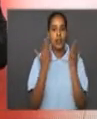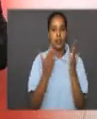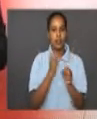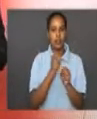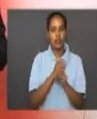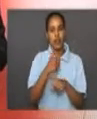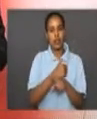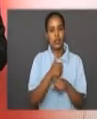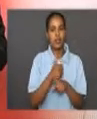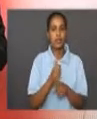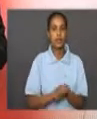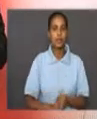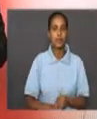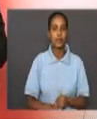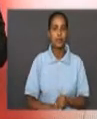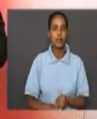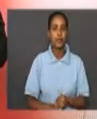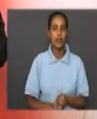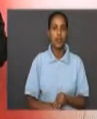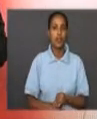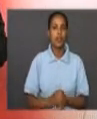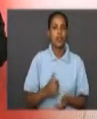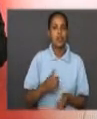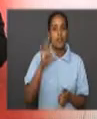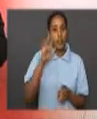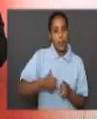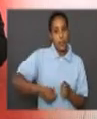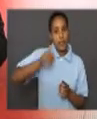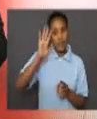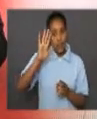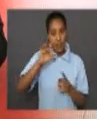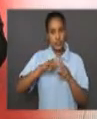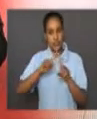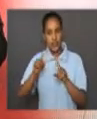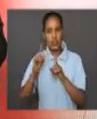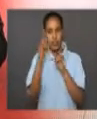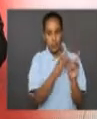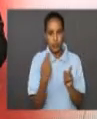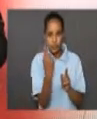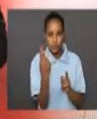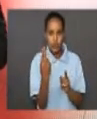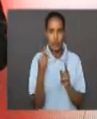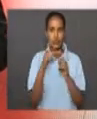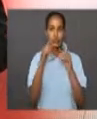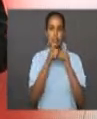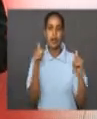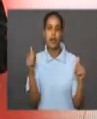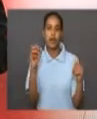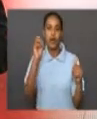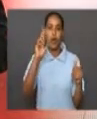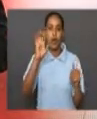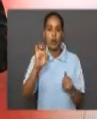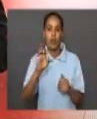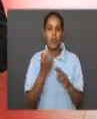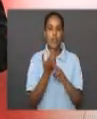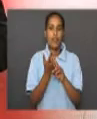us do an activity. Name the 5 different methods used to separate